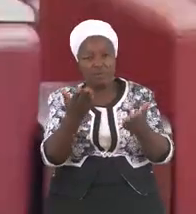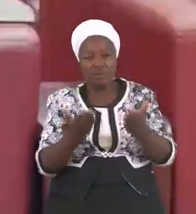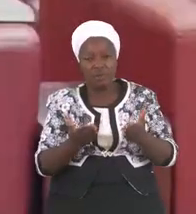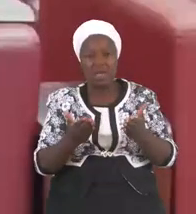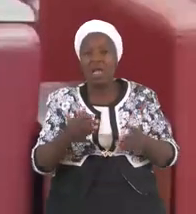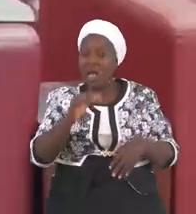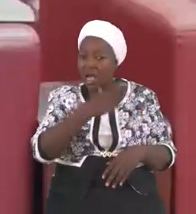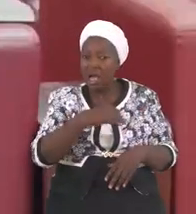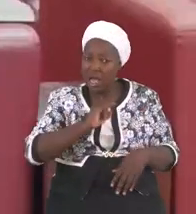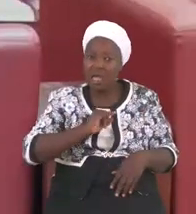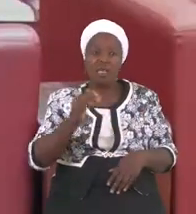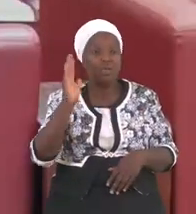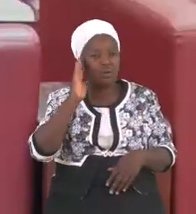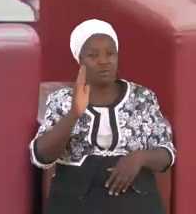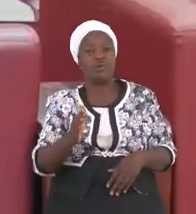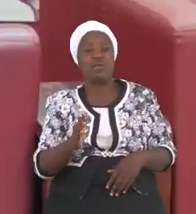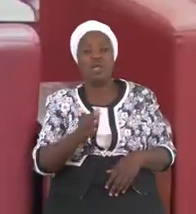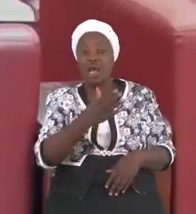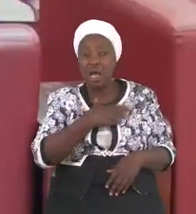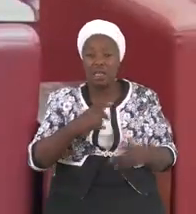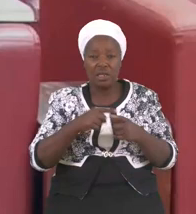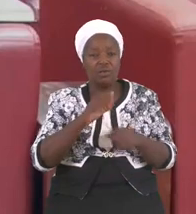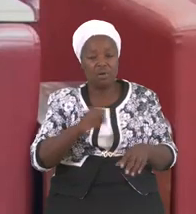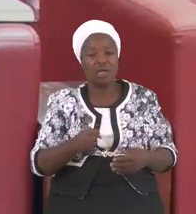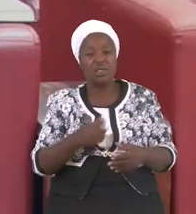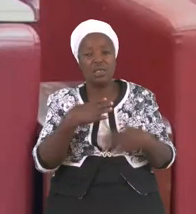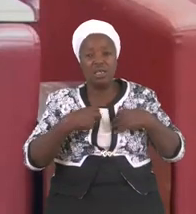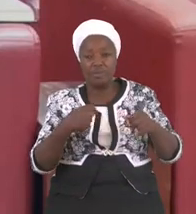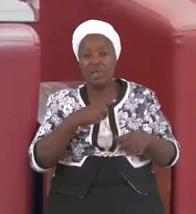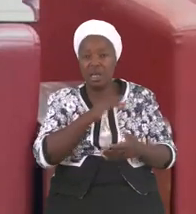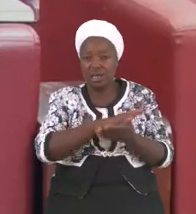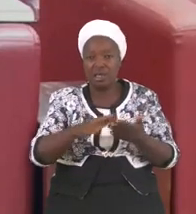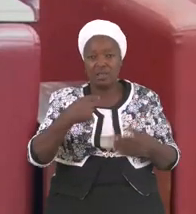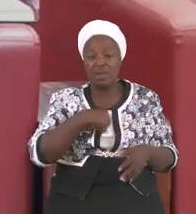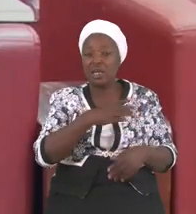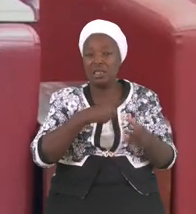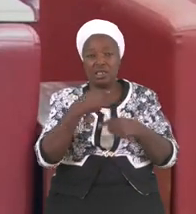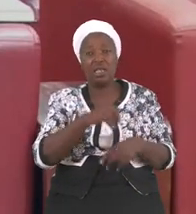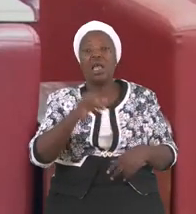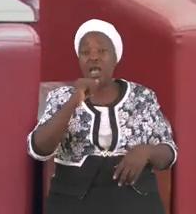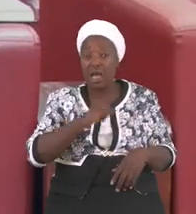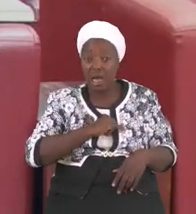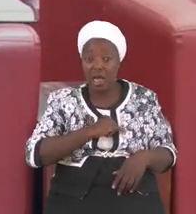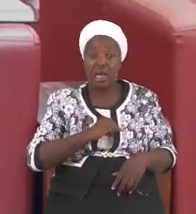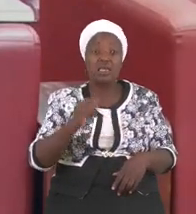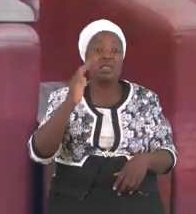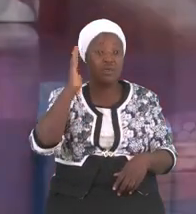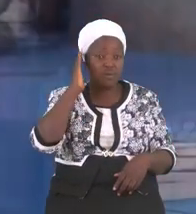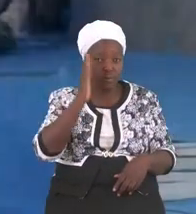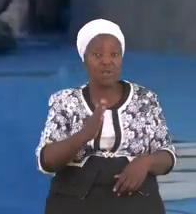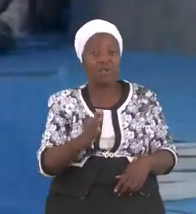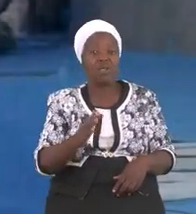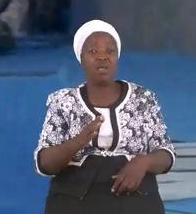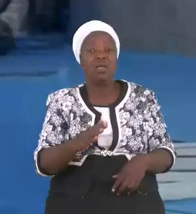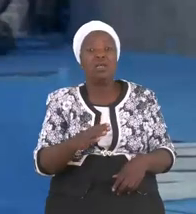wills, you can heal me and cleanse me. And he said, I will be thou clean. And